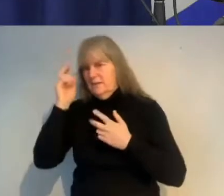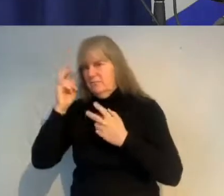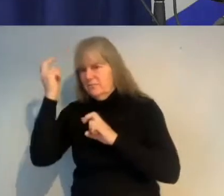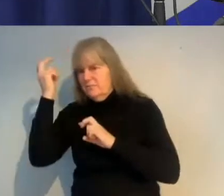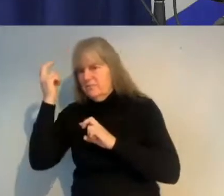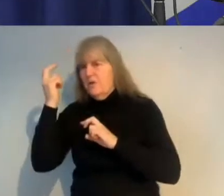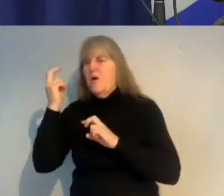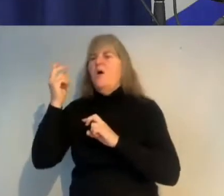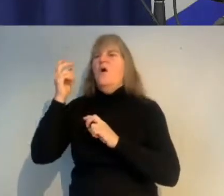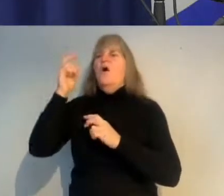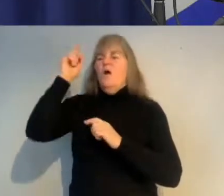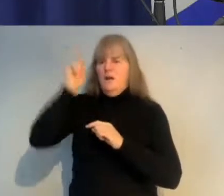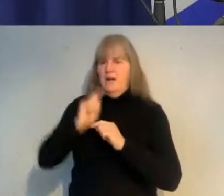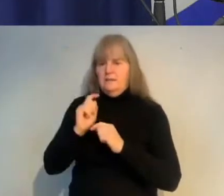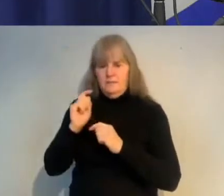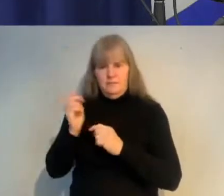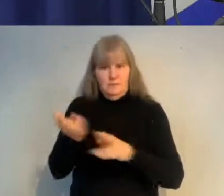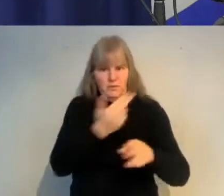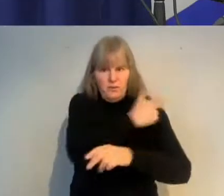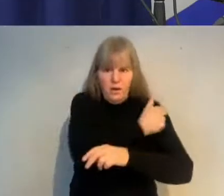die.